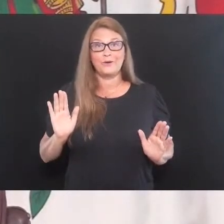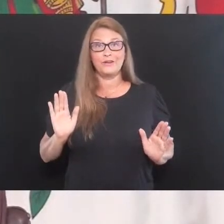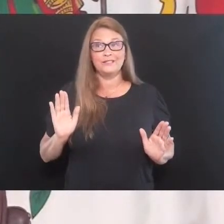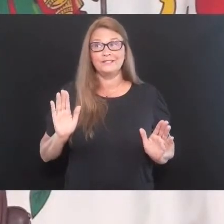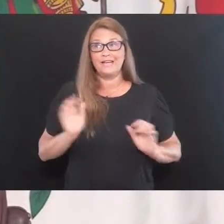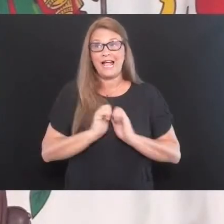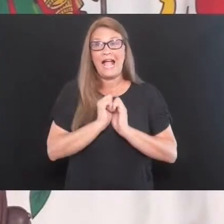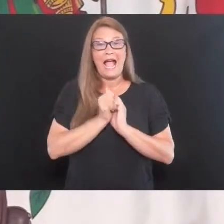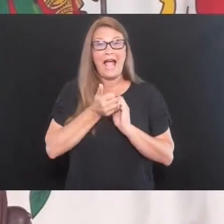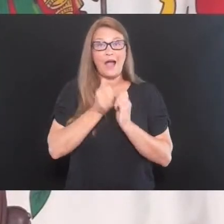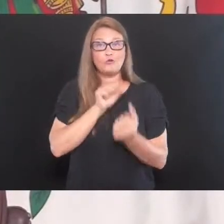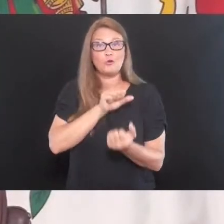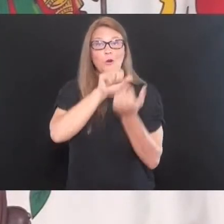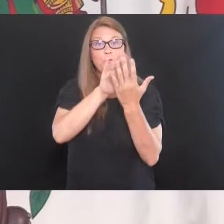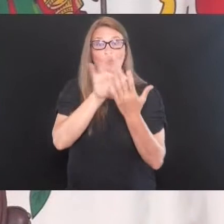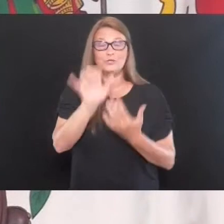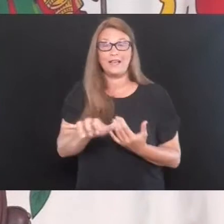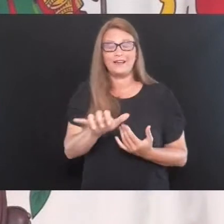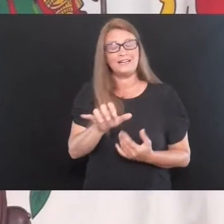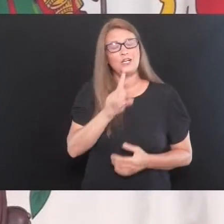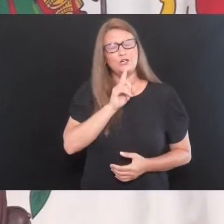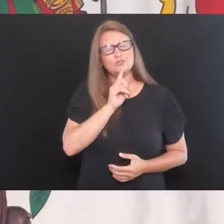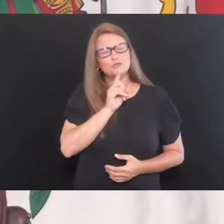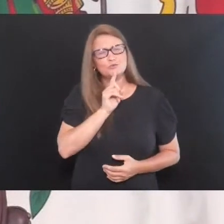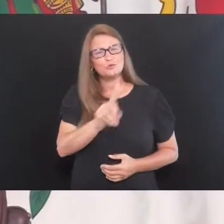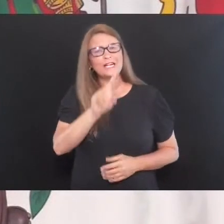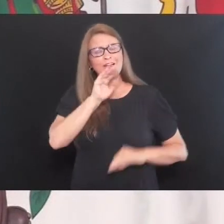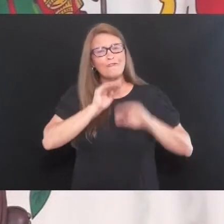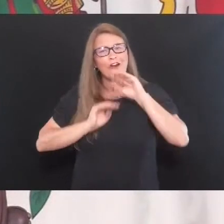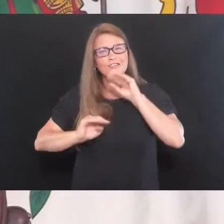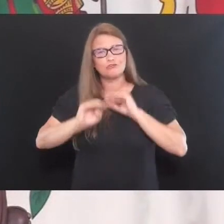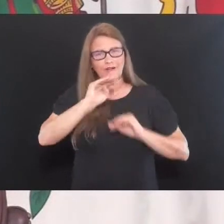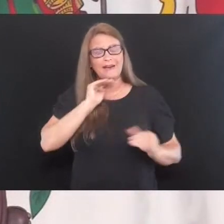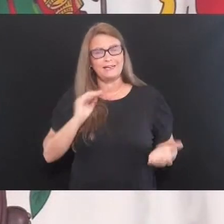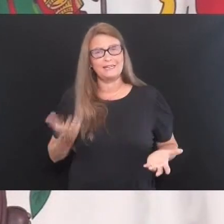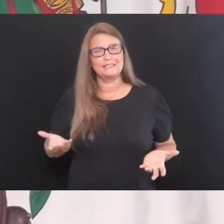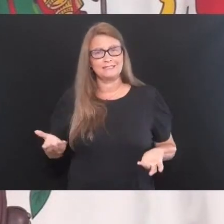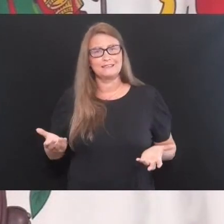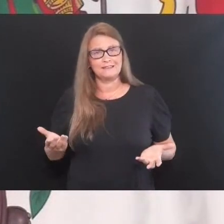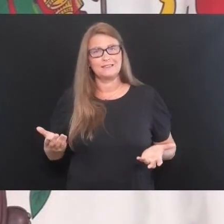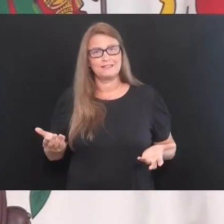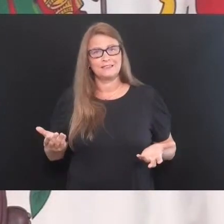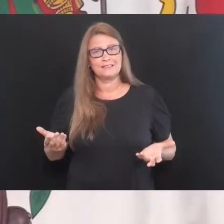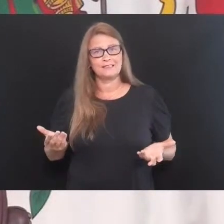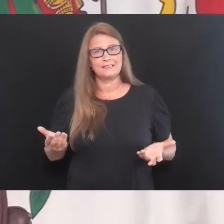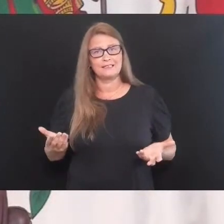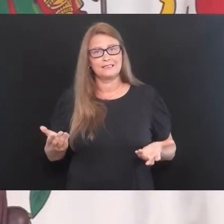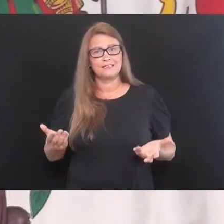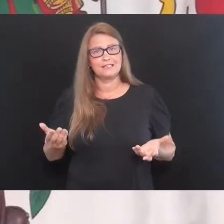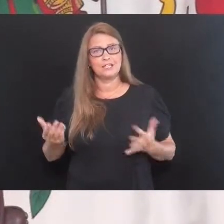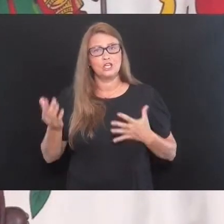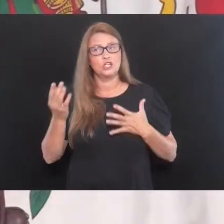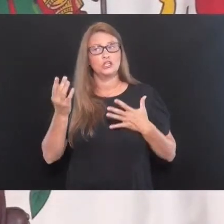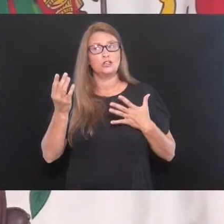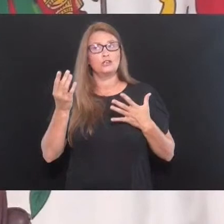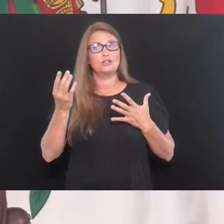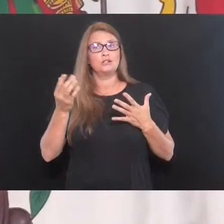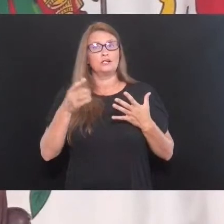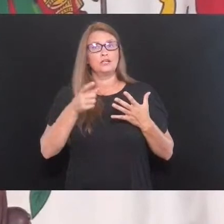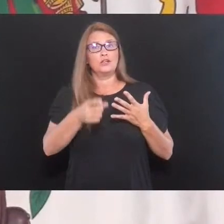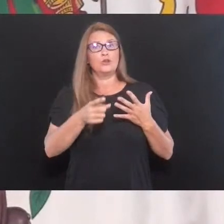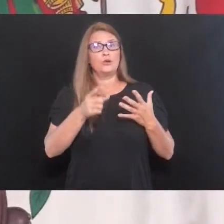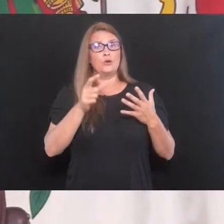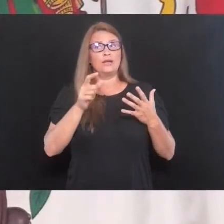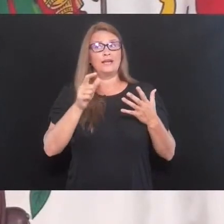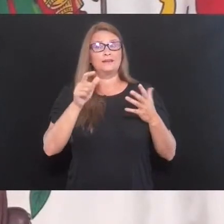way. And David, it's terribly frustrating, but the choices are just lay your pen